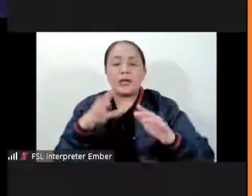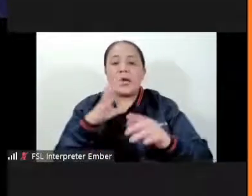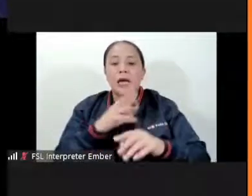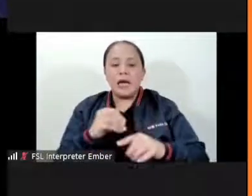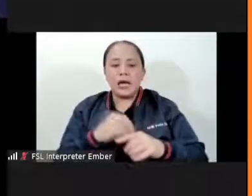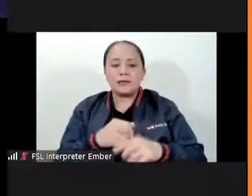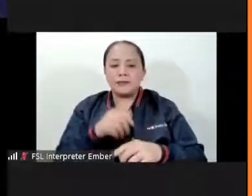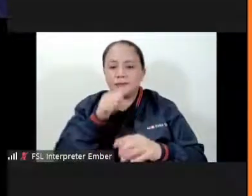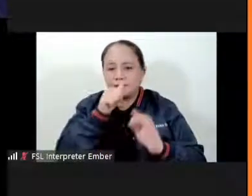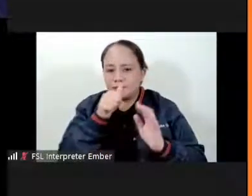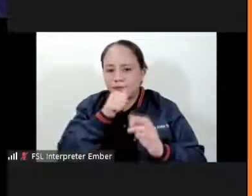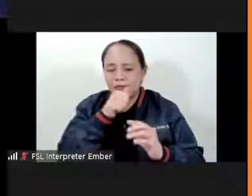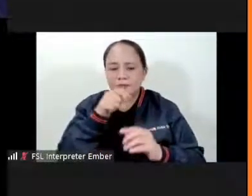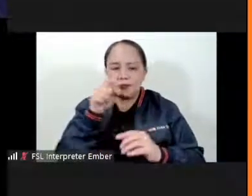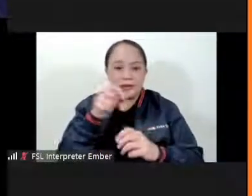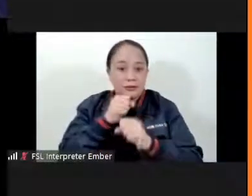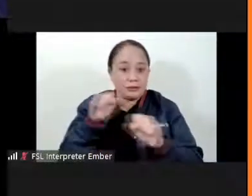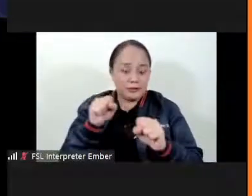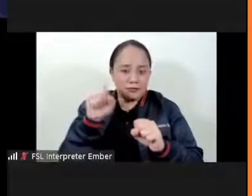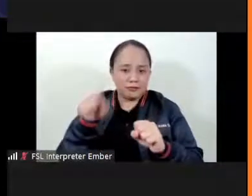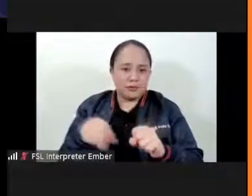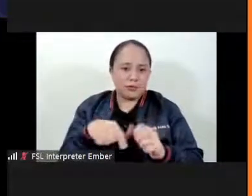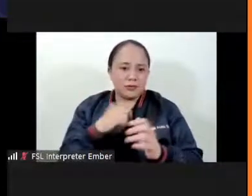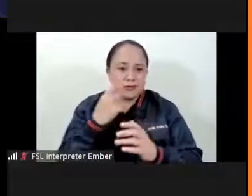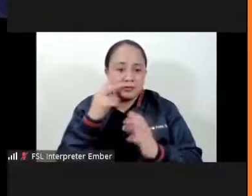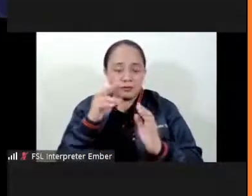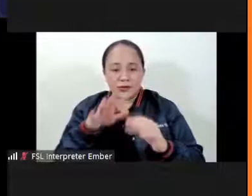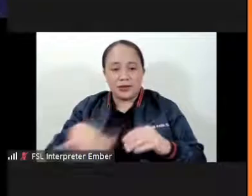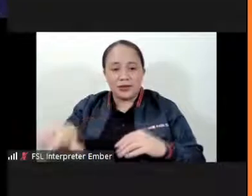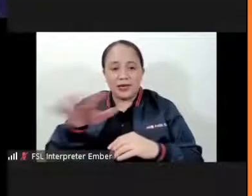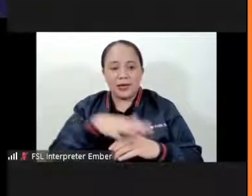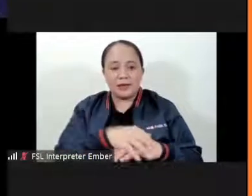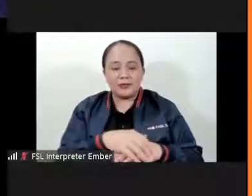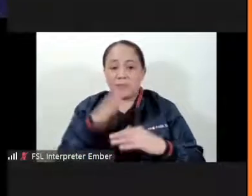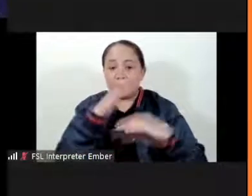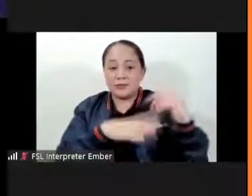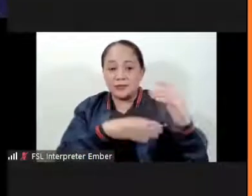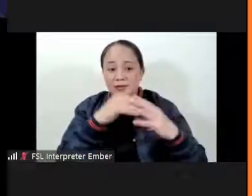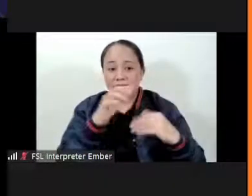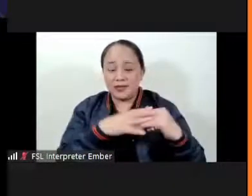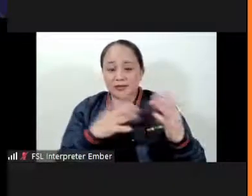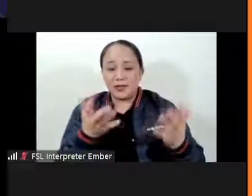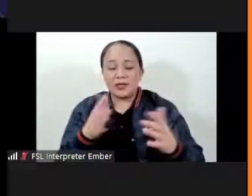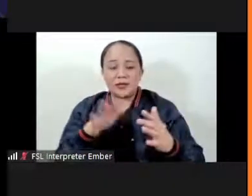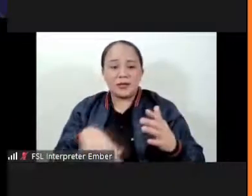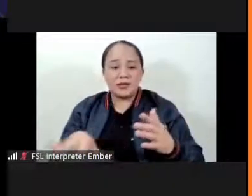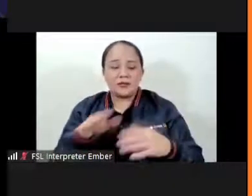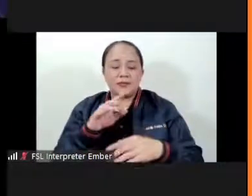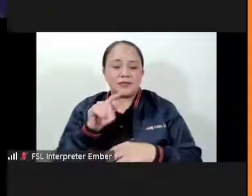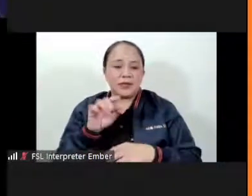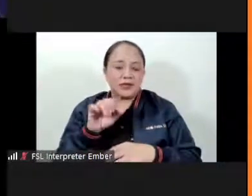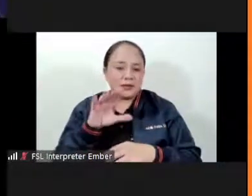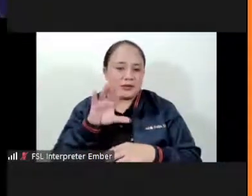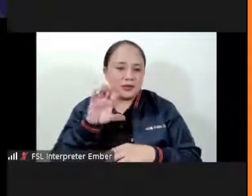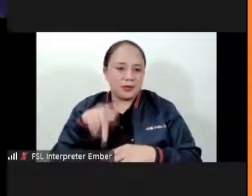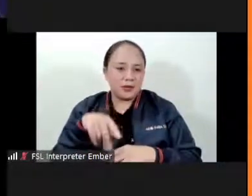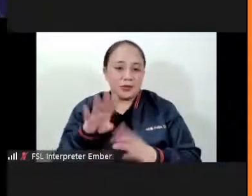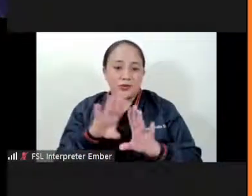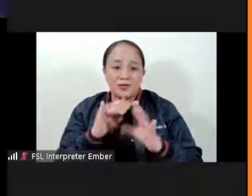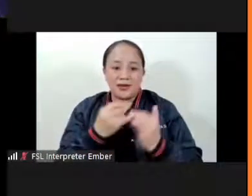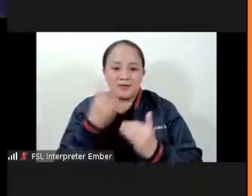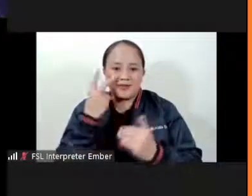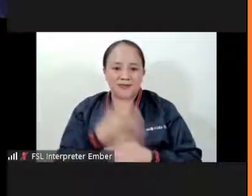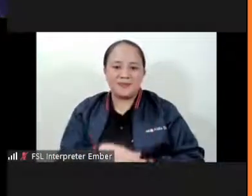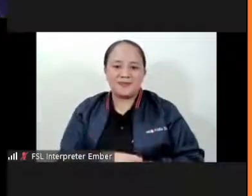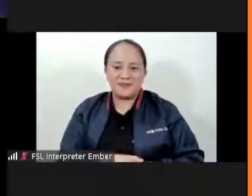be ensured. Here are the areas or the facilities in some of our tele-CPU centers sa barangays.